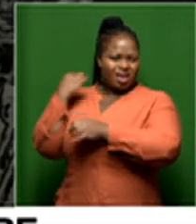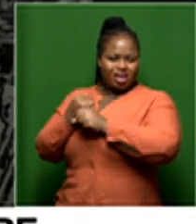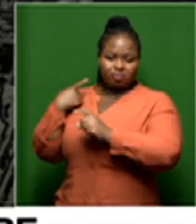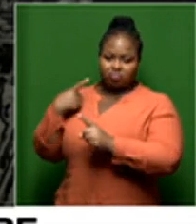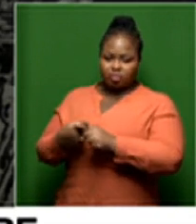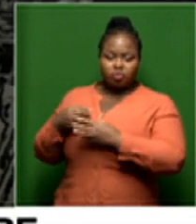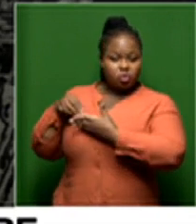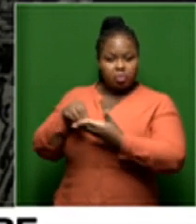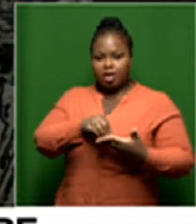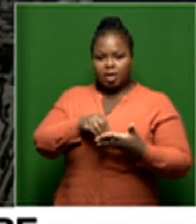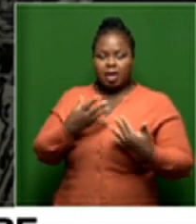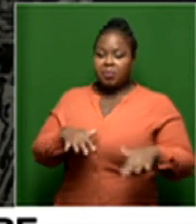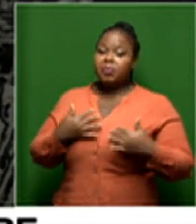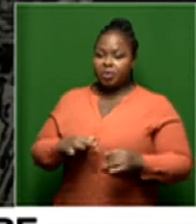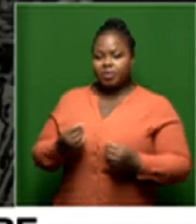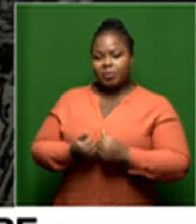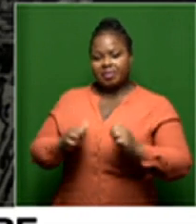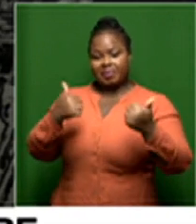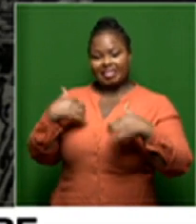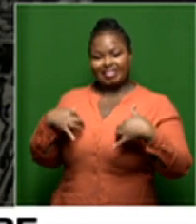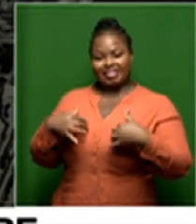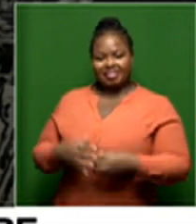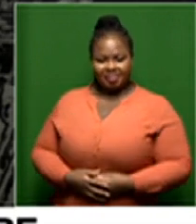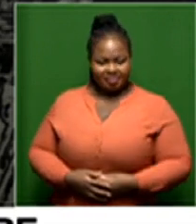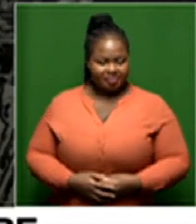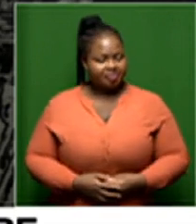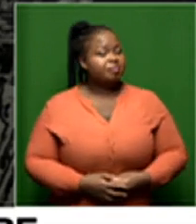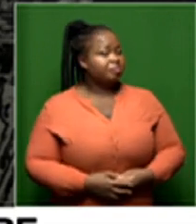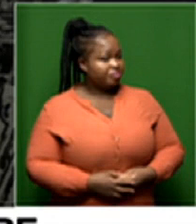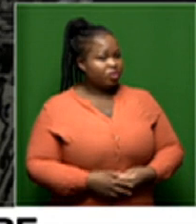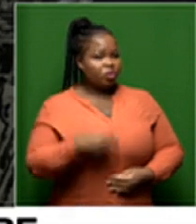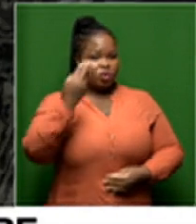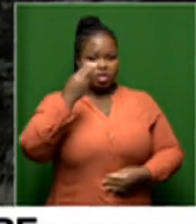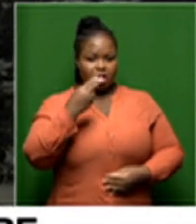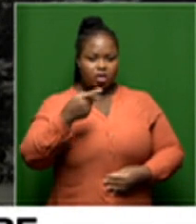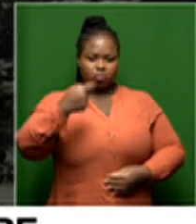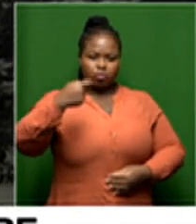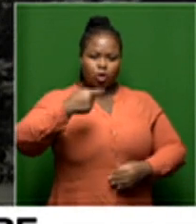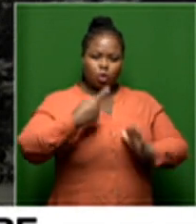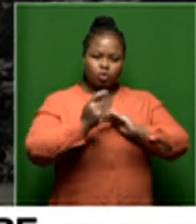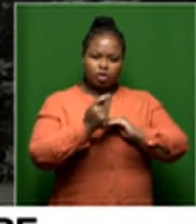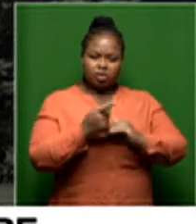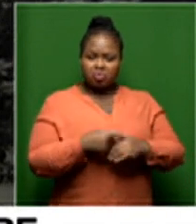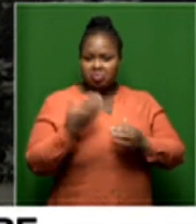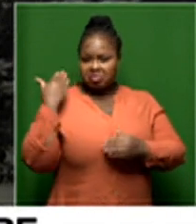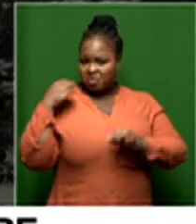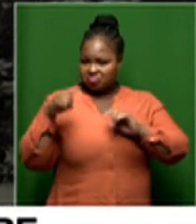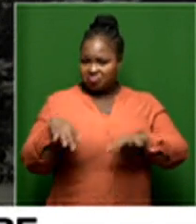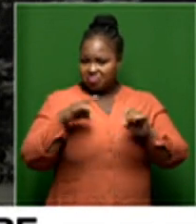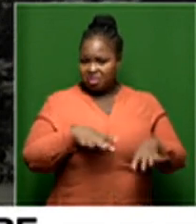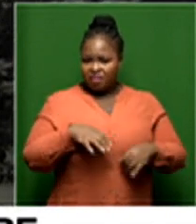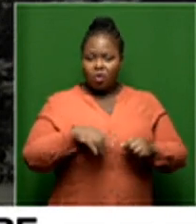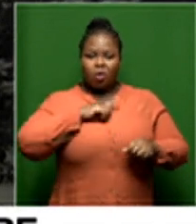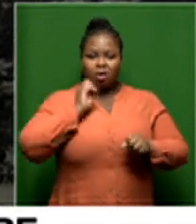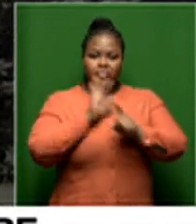So to bring something like that to market is also hugely exciting. Has the art auction industry suffered in any way, perhaps due to